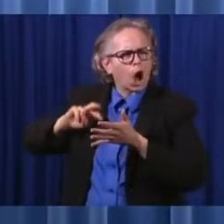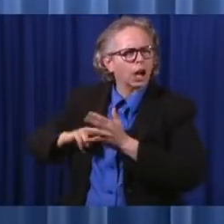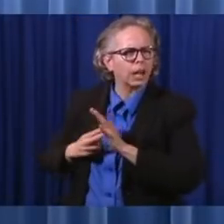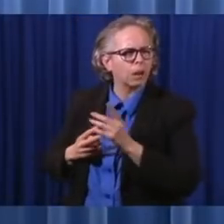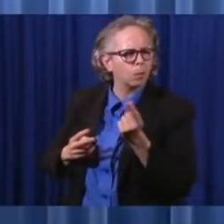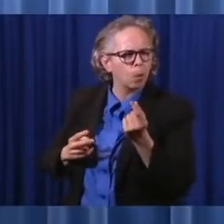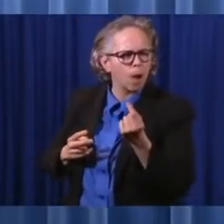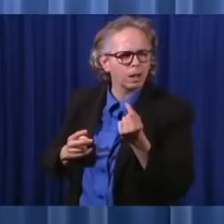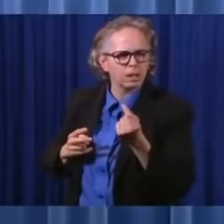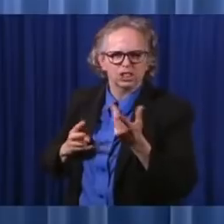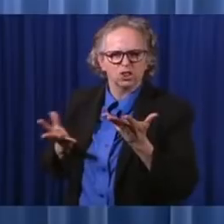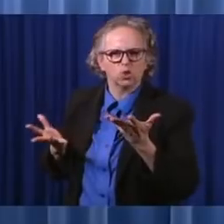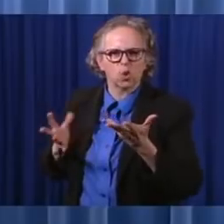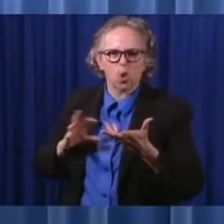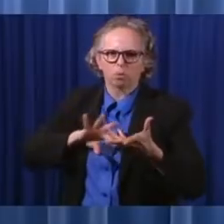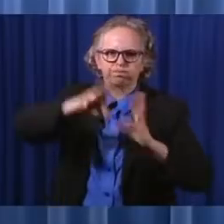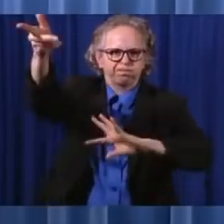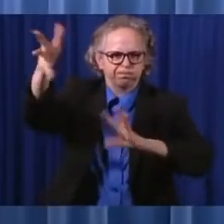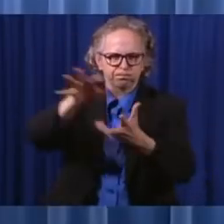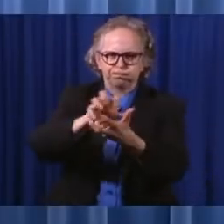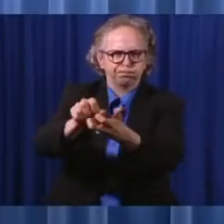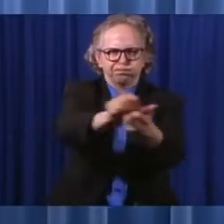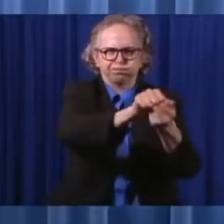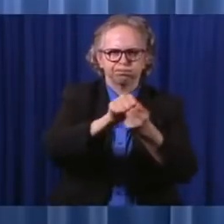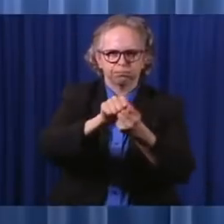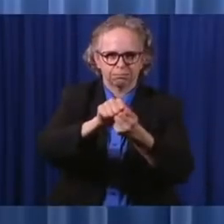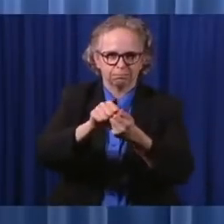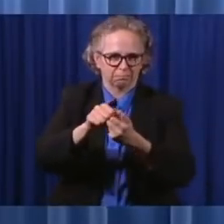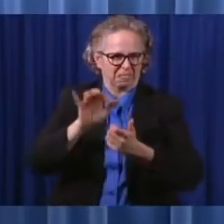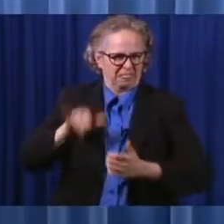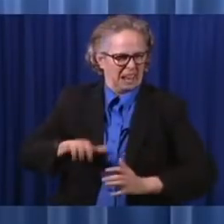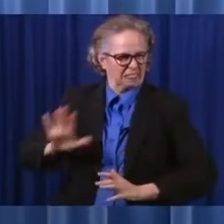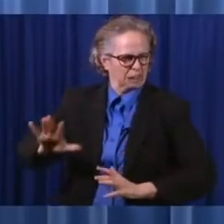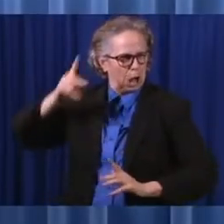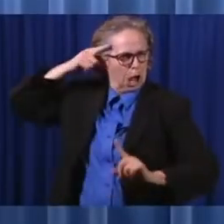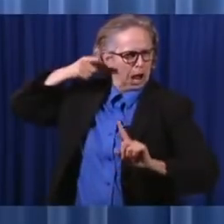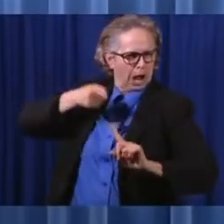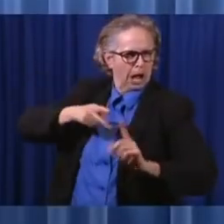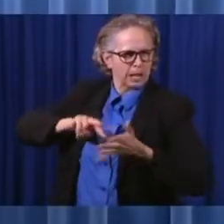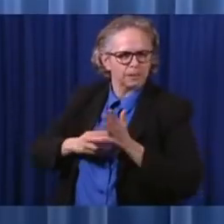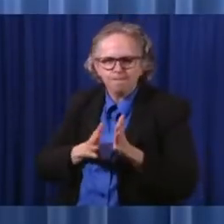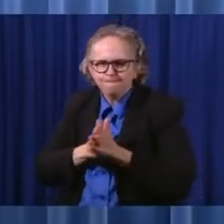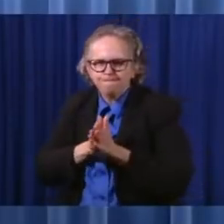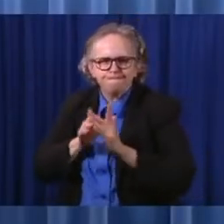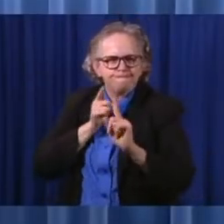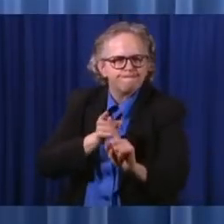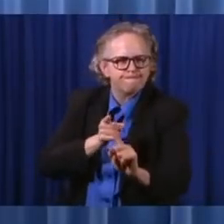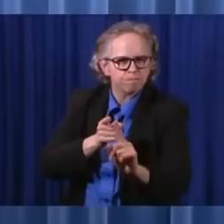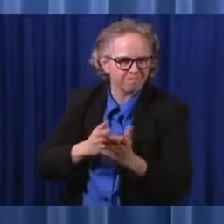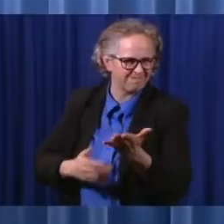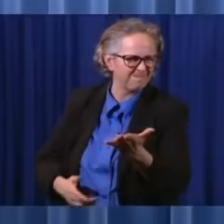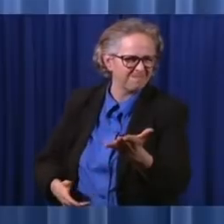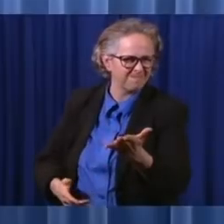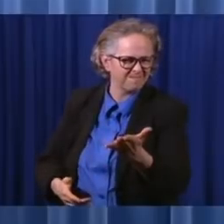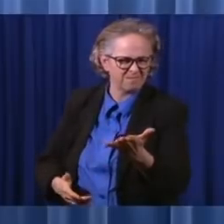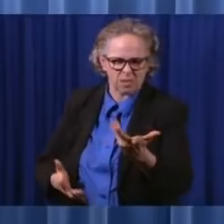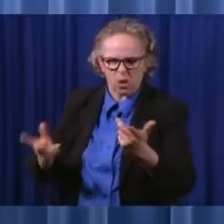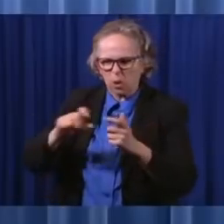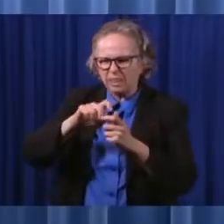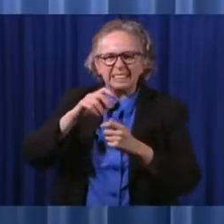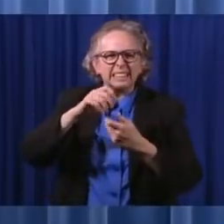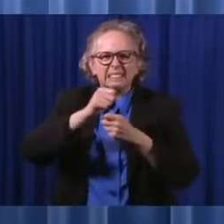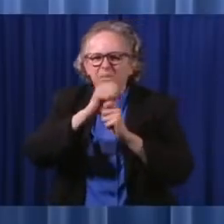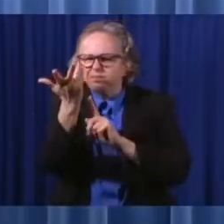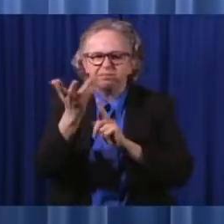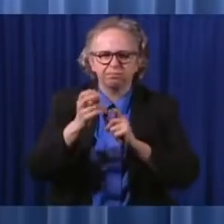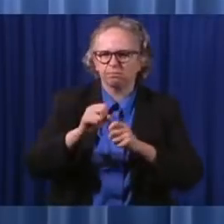there to cause chaos, disruption, and some of whom are involved in looting. I can tell you